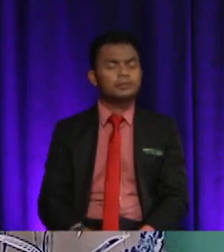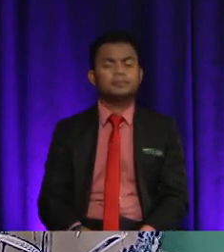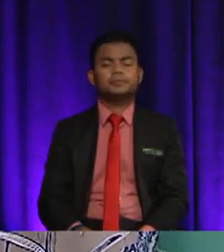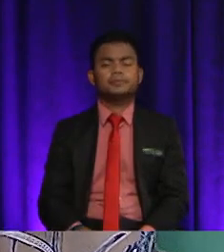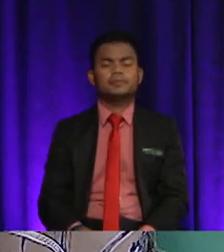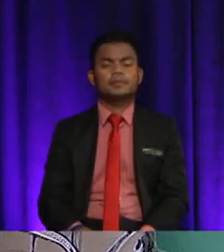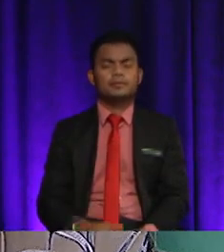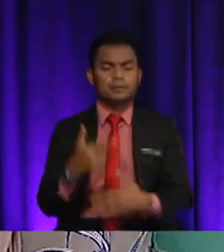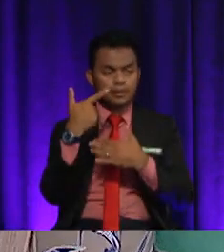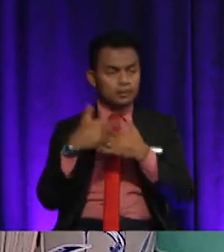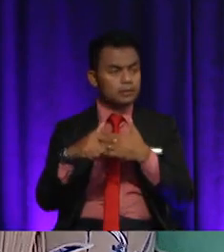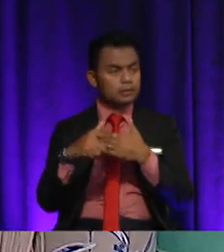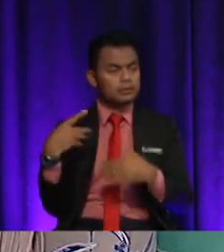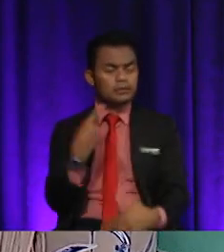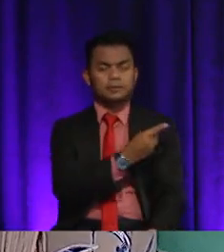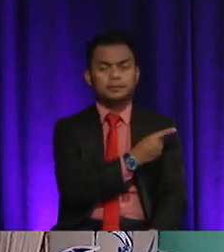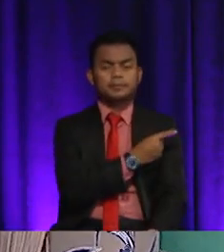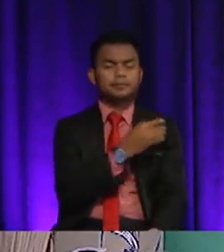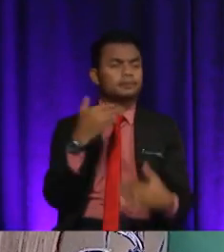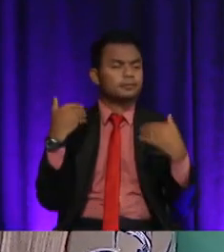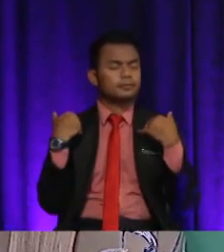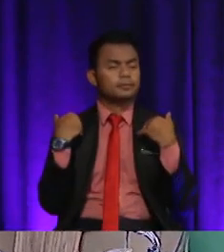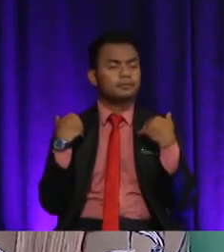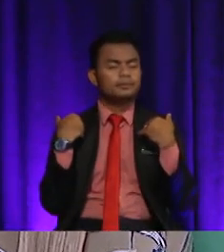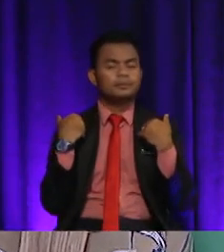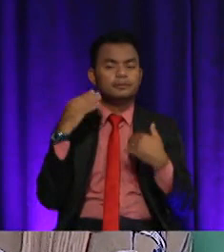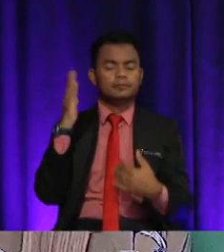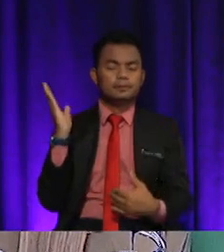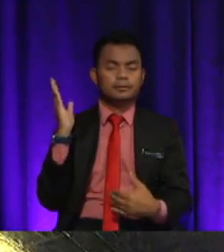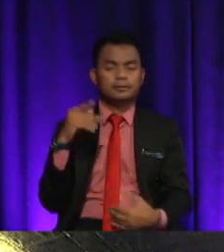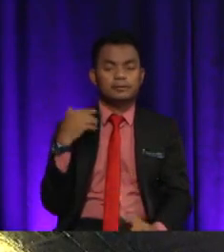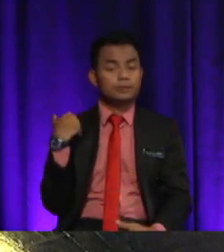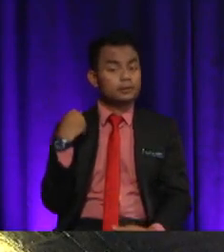one, we have this paragraph. Anyone?